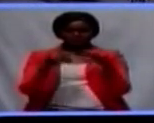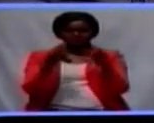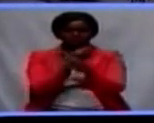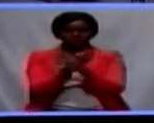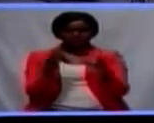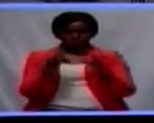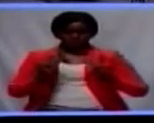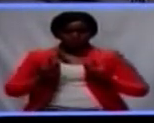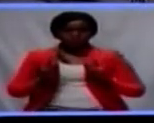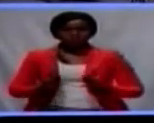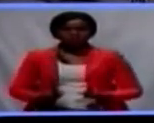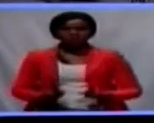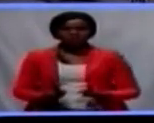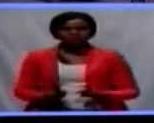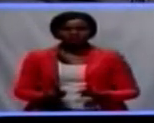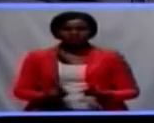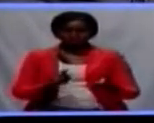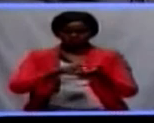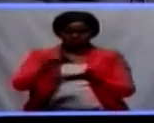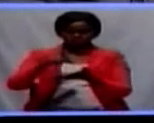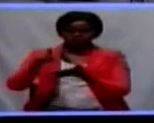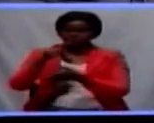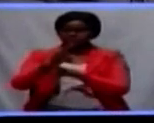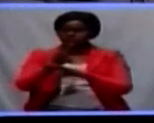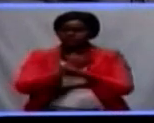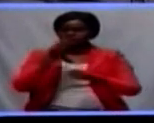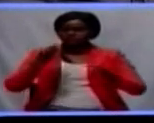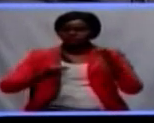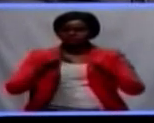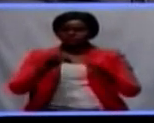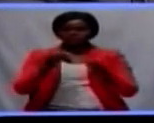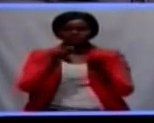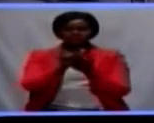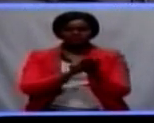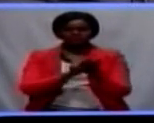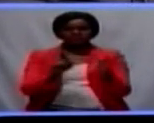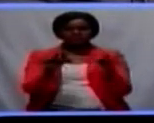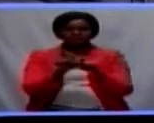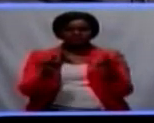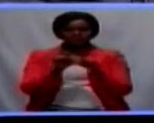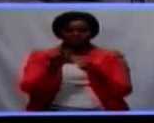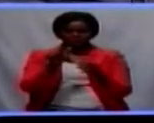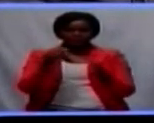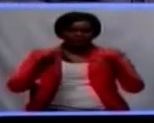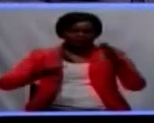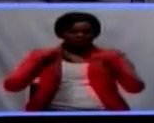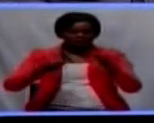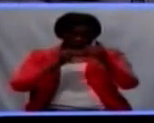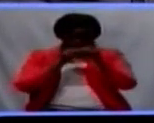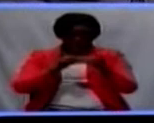to a person who is before, or a taxpayer who is before courts of law, and then the court decides that he must pay those